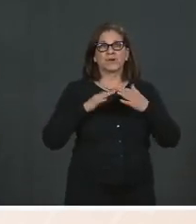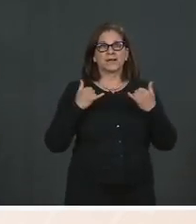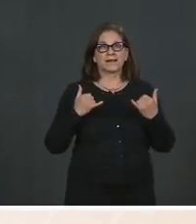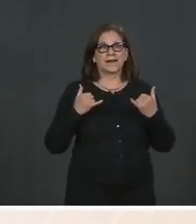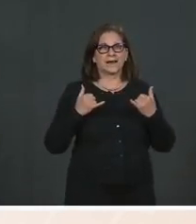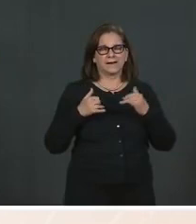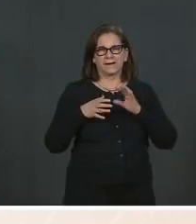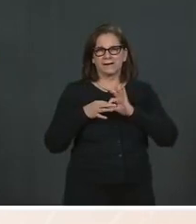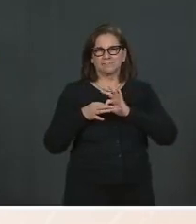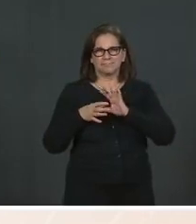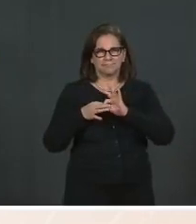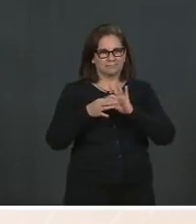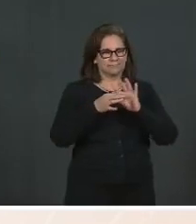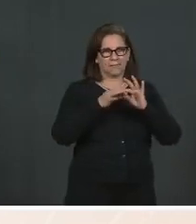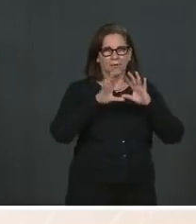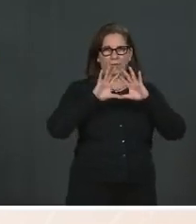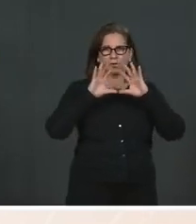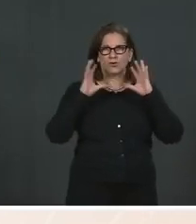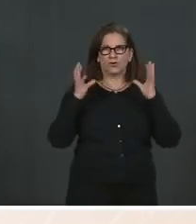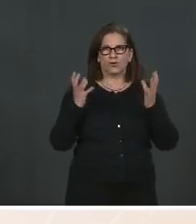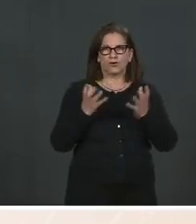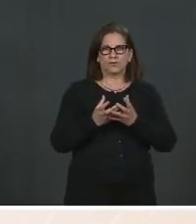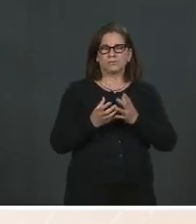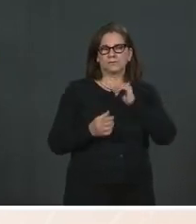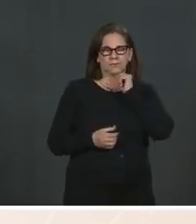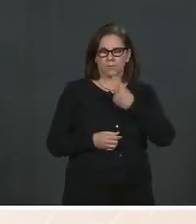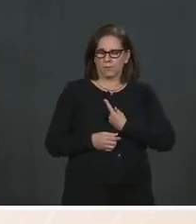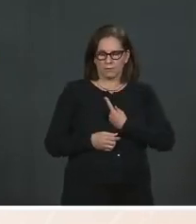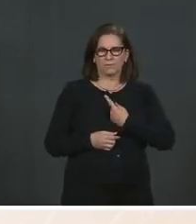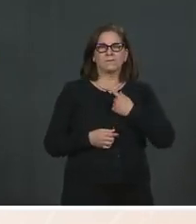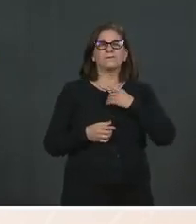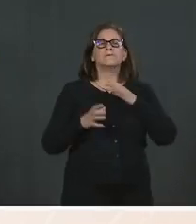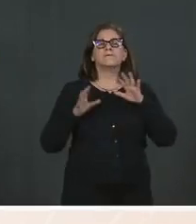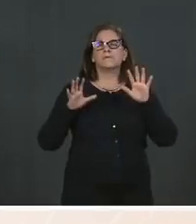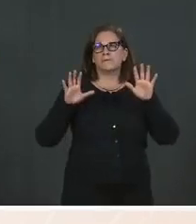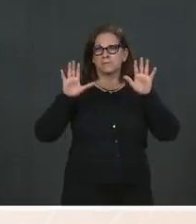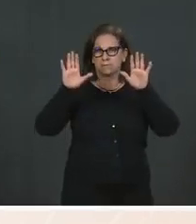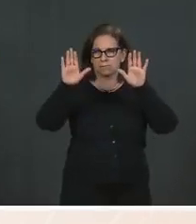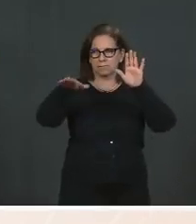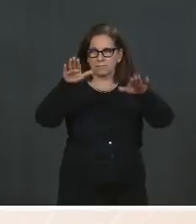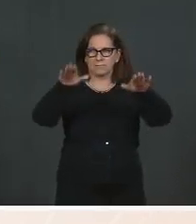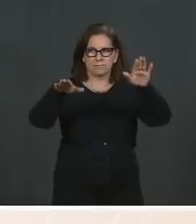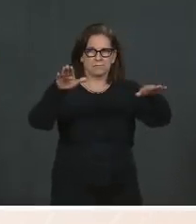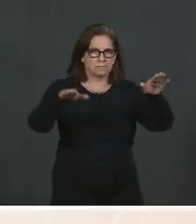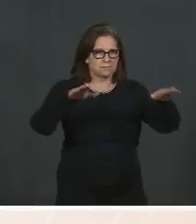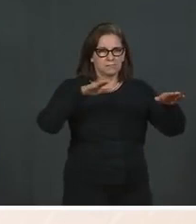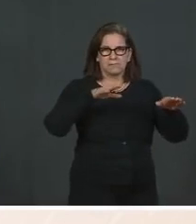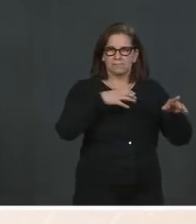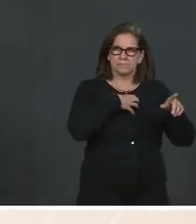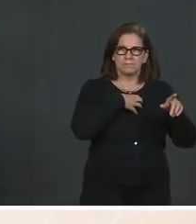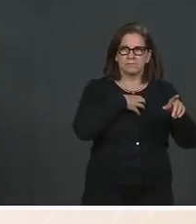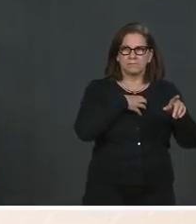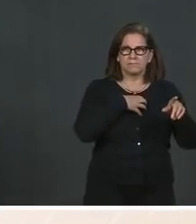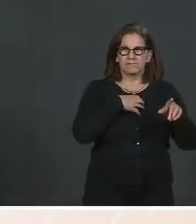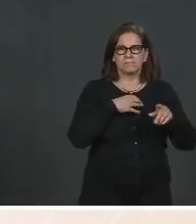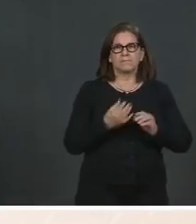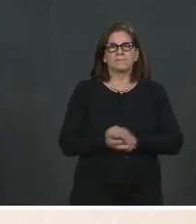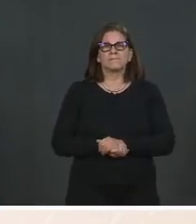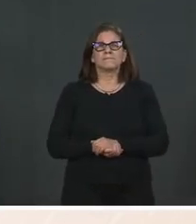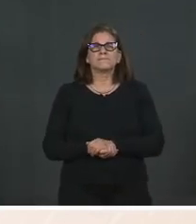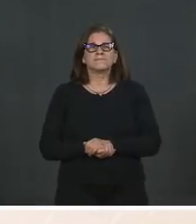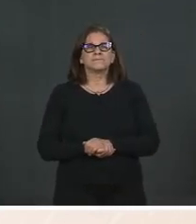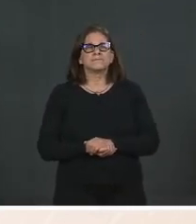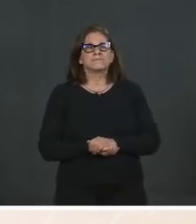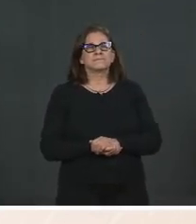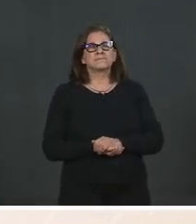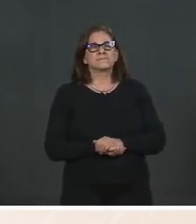you, Jen. Two foreign policy questions. Sure. And a third one for a colleague. On Yemen, U.S. Envoy